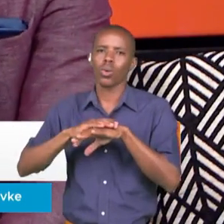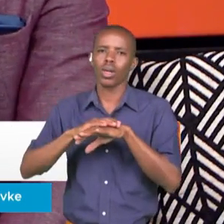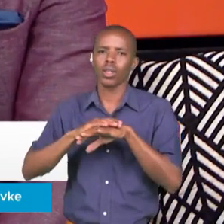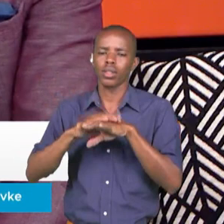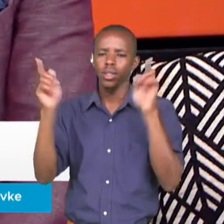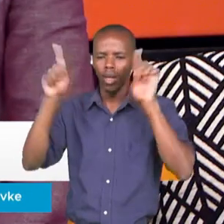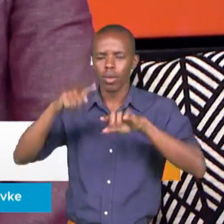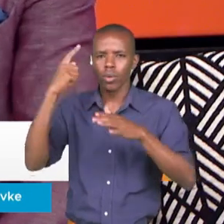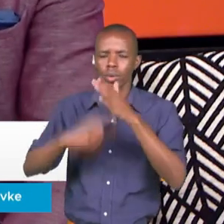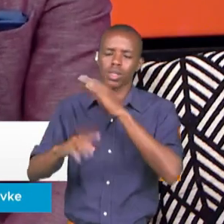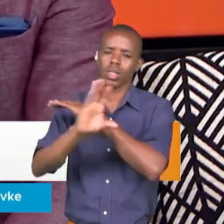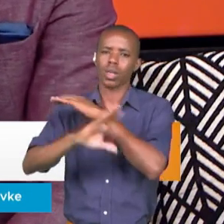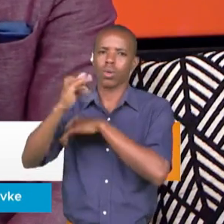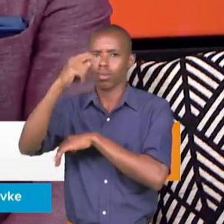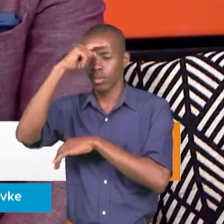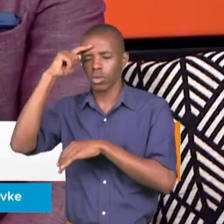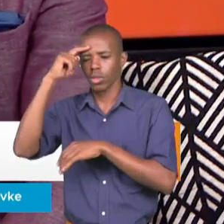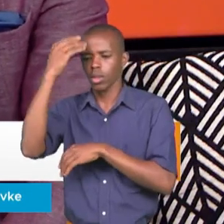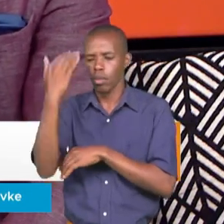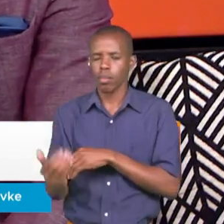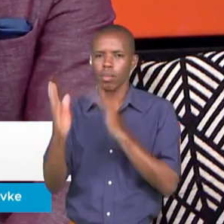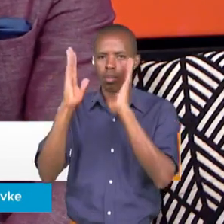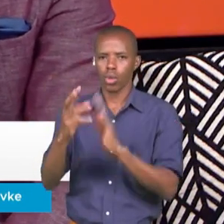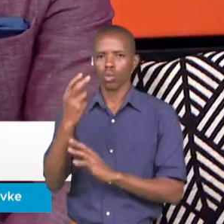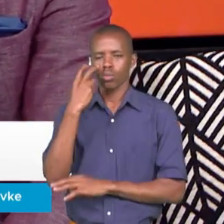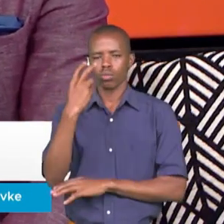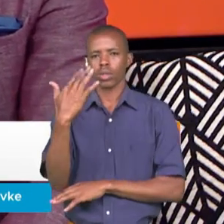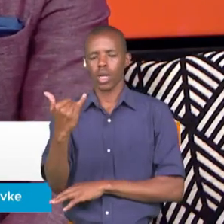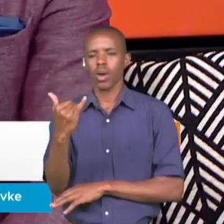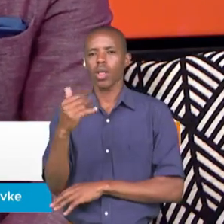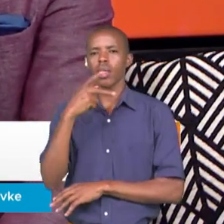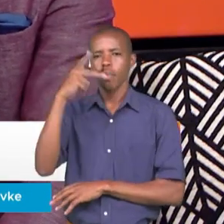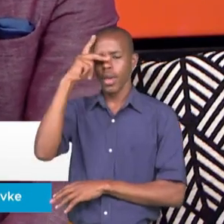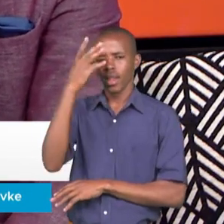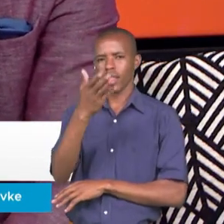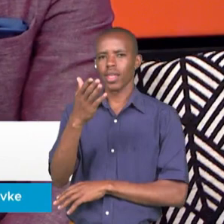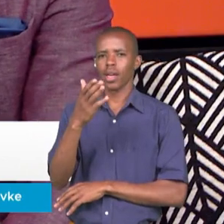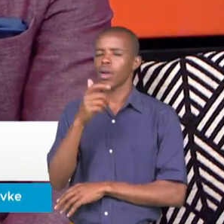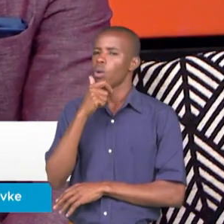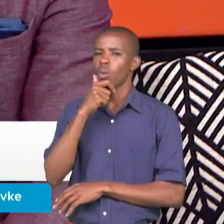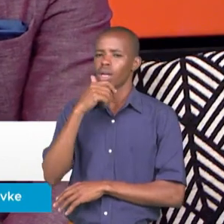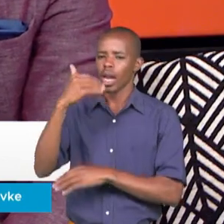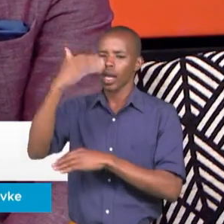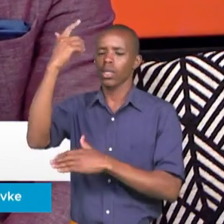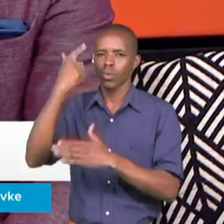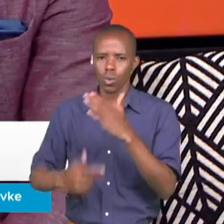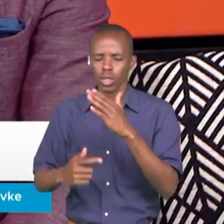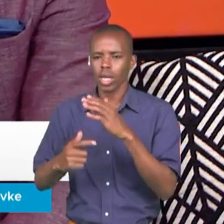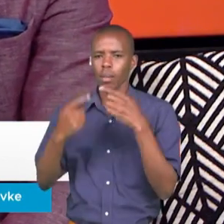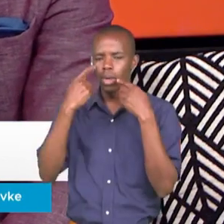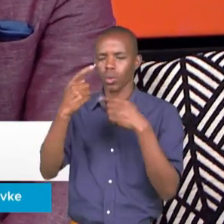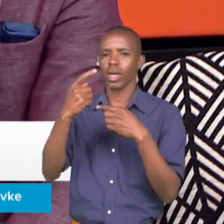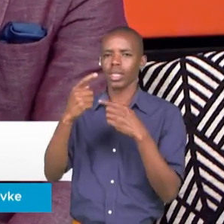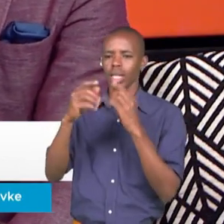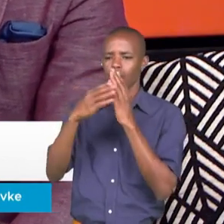really happening in this country? Because a young person watching right now, maybe with a parent, they're wondering what next for them. But look, the career is